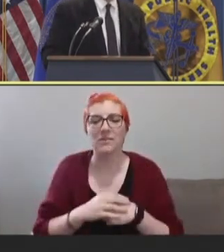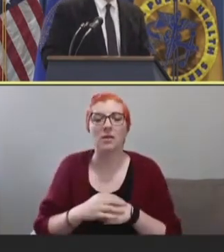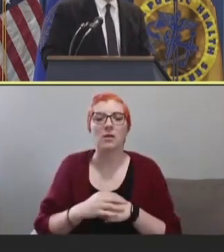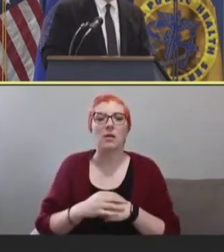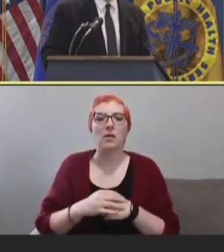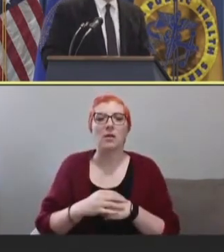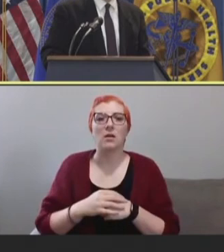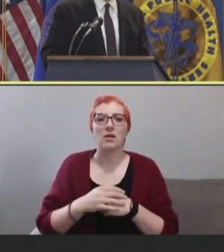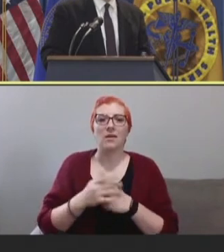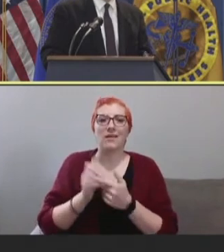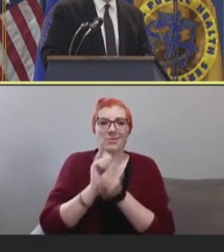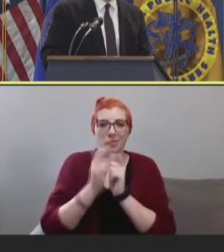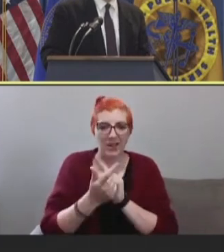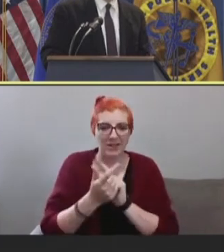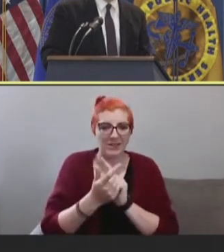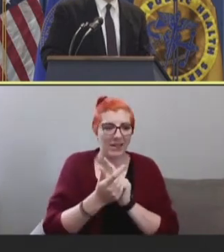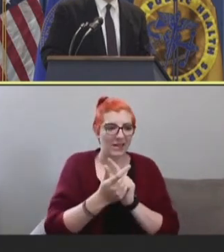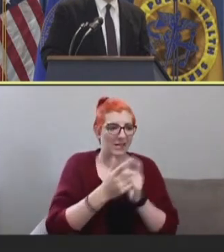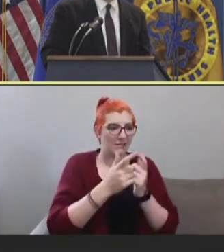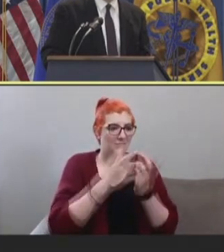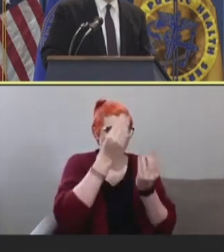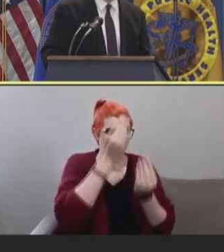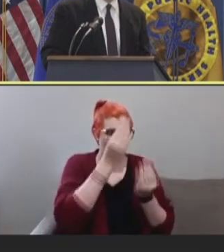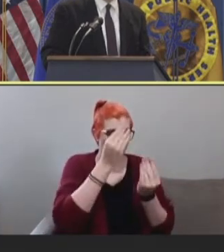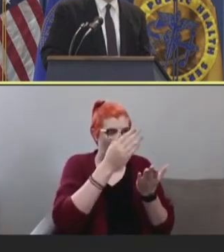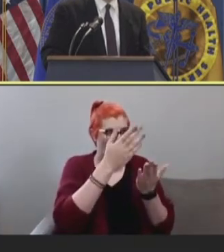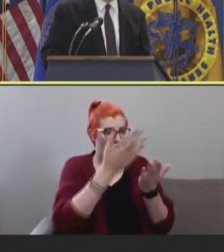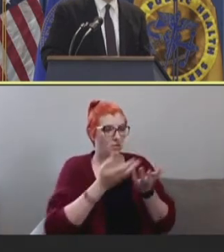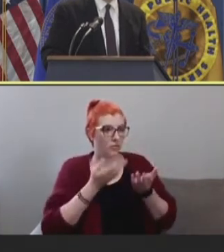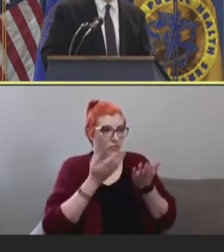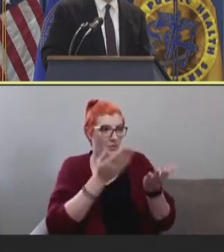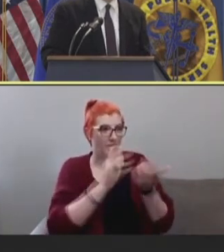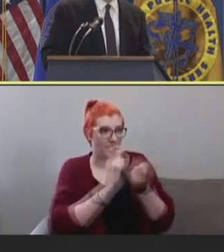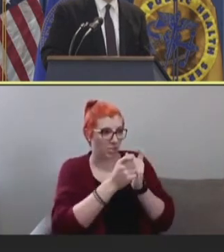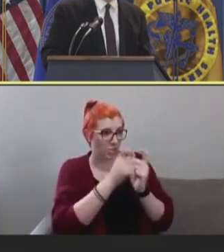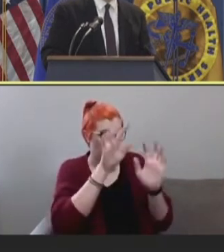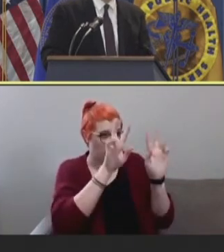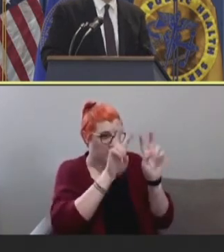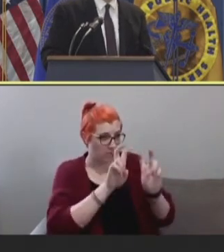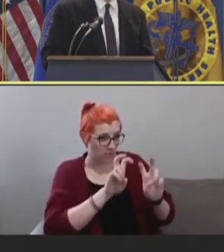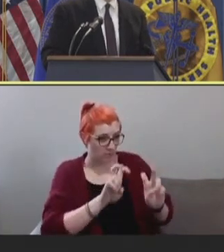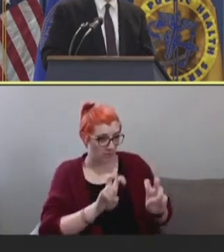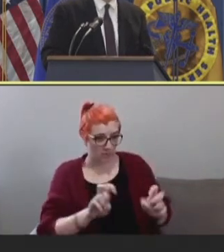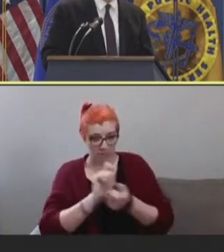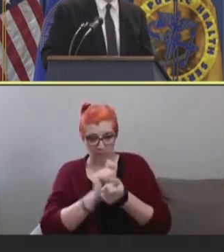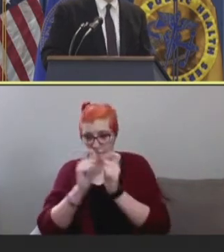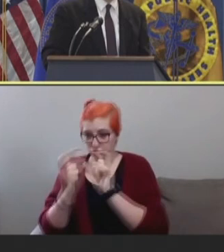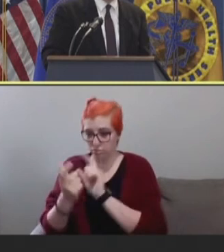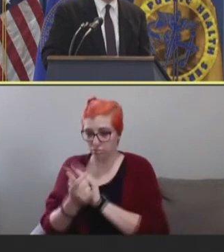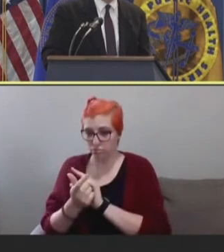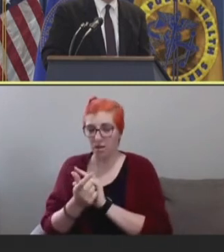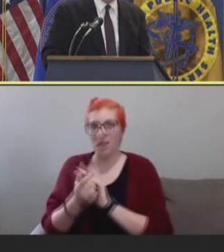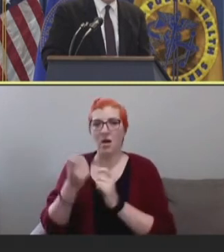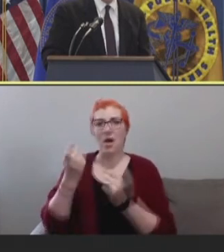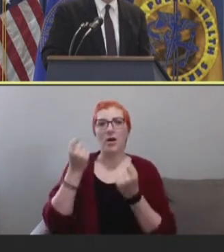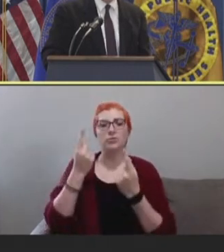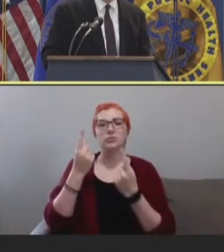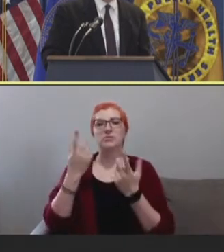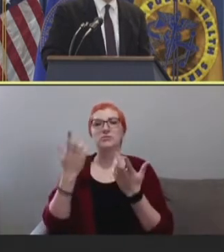translating the bulk of material that we get on recommendation changes and making sure that everyone's both aware of it and understands how to use